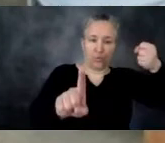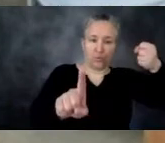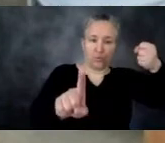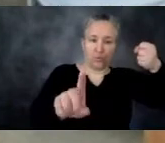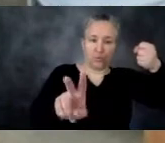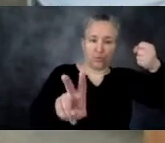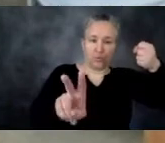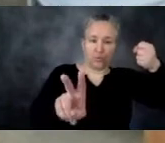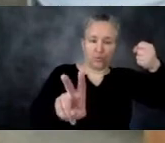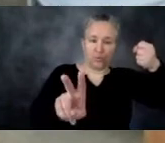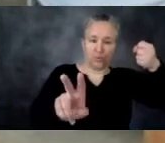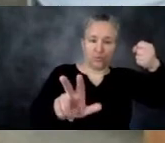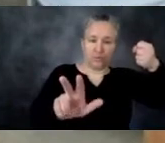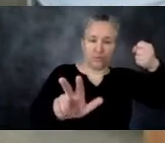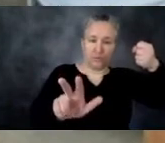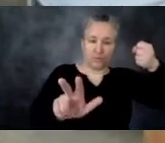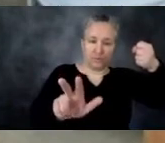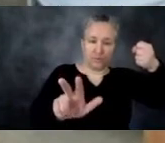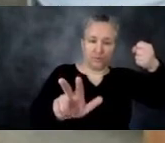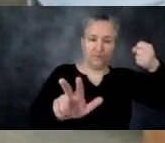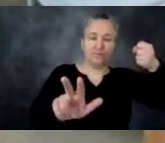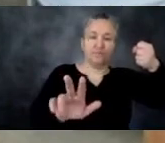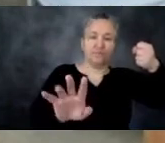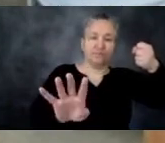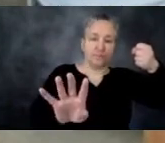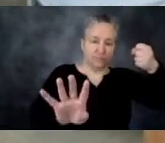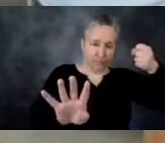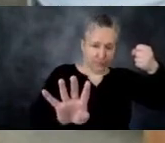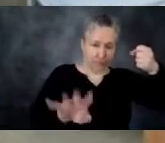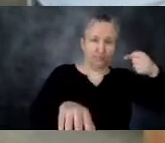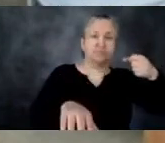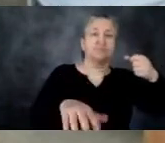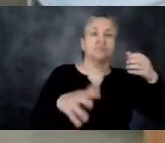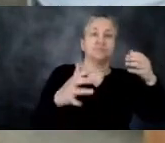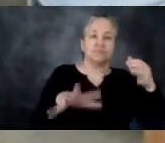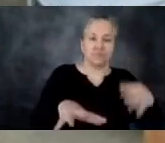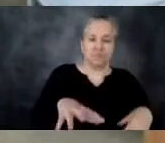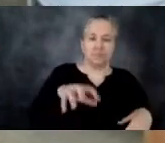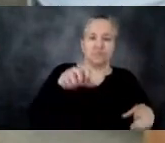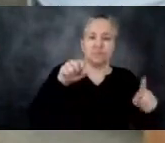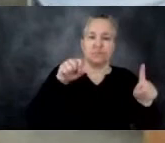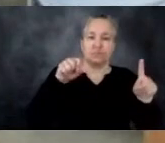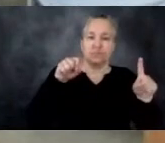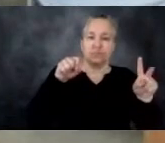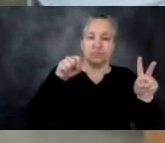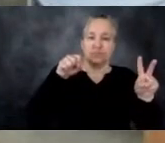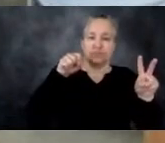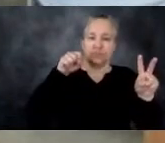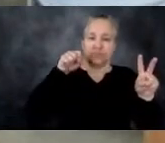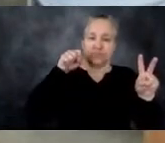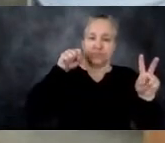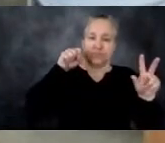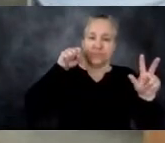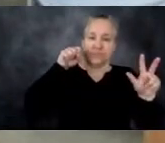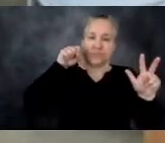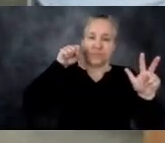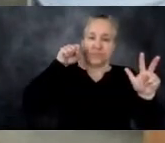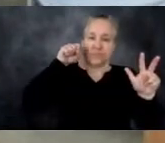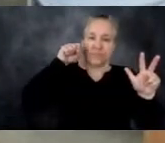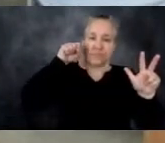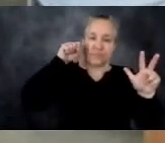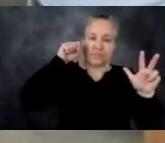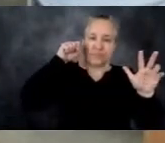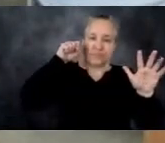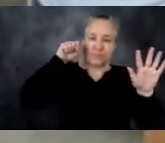One, two, three, four. Inhale. One, two,